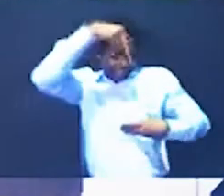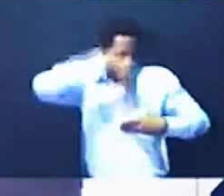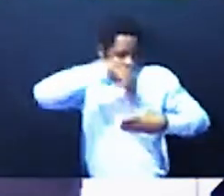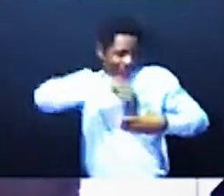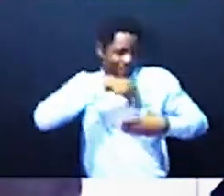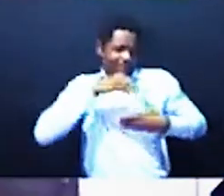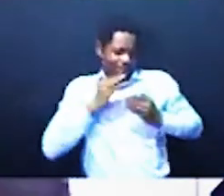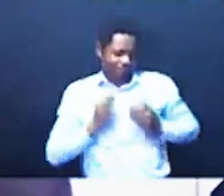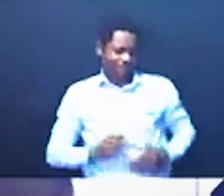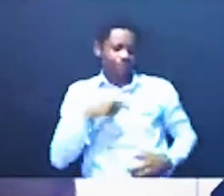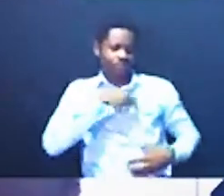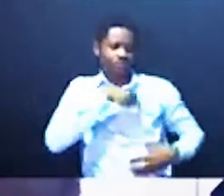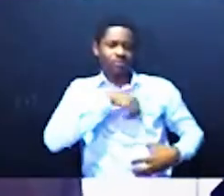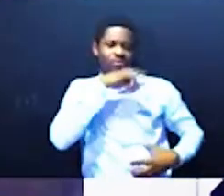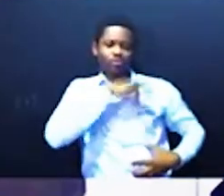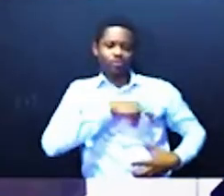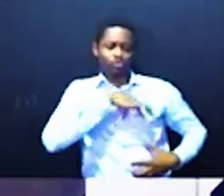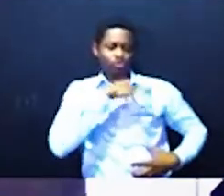inner being.